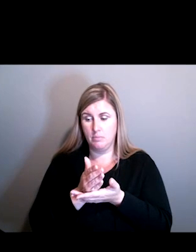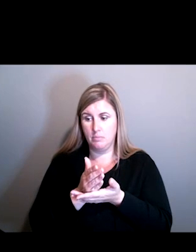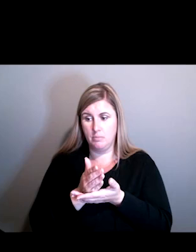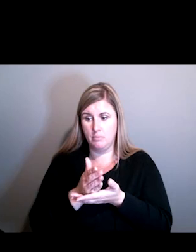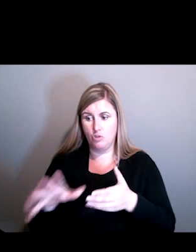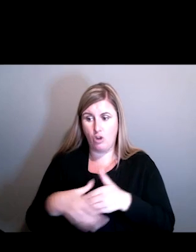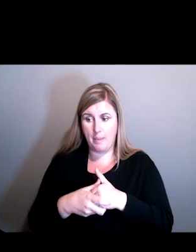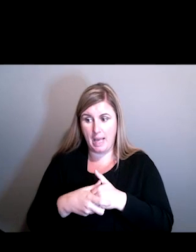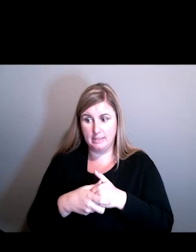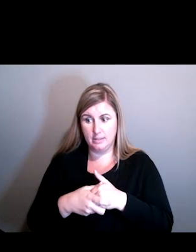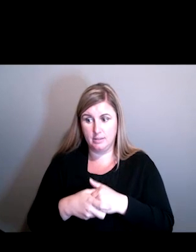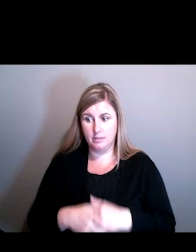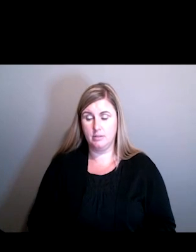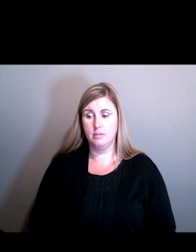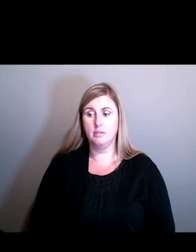Grab hands.